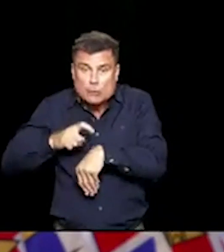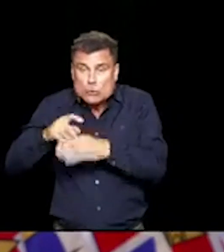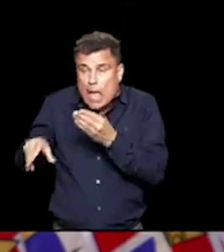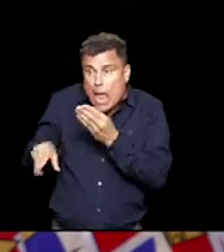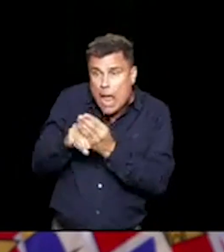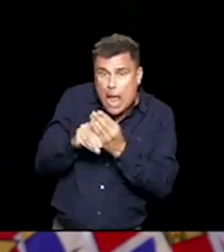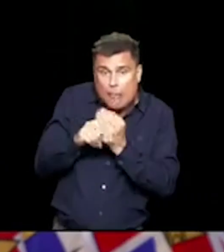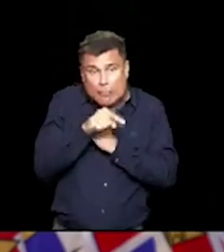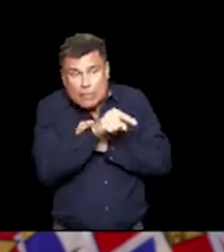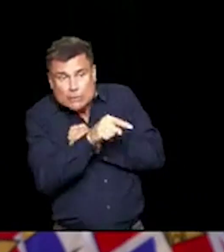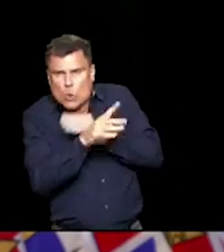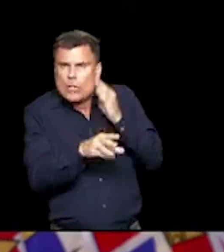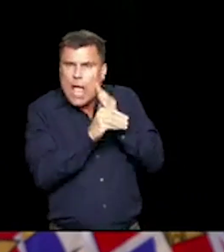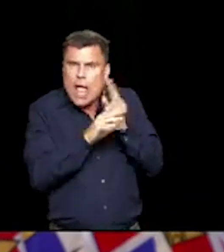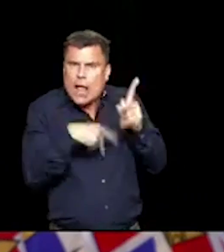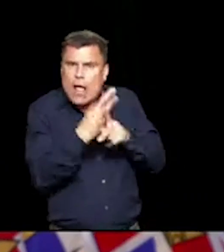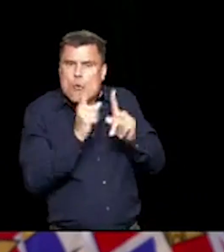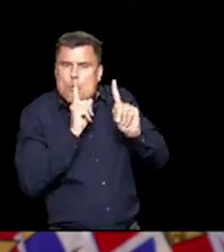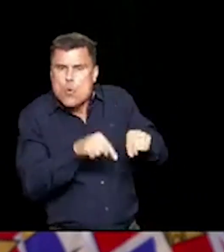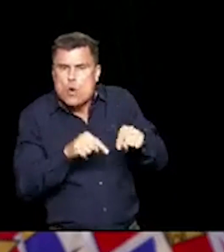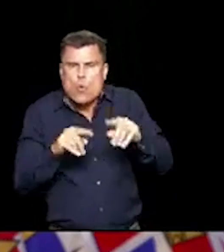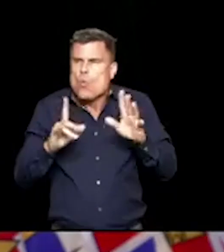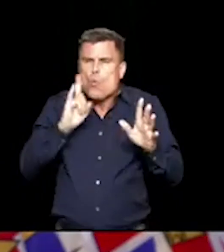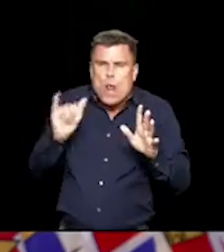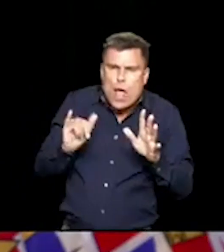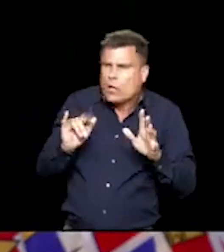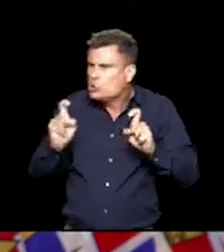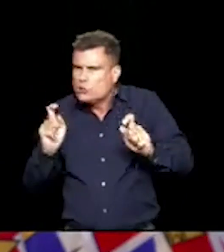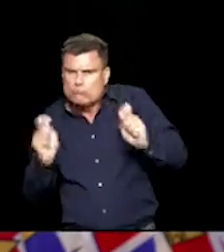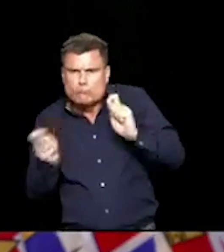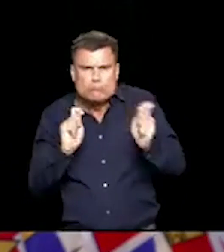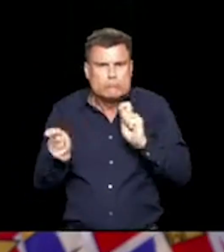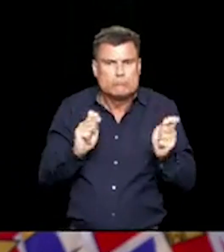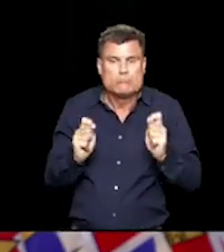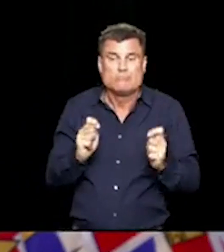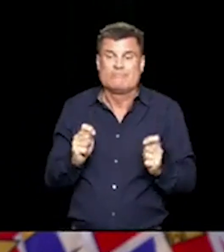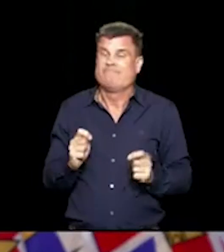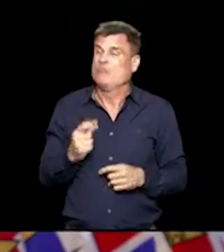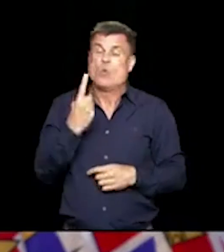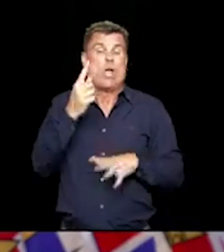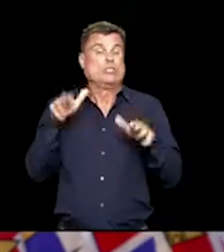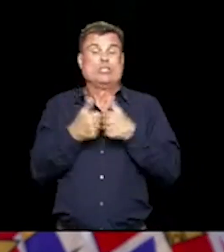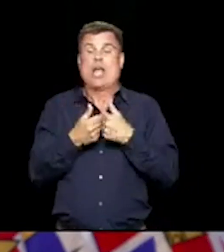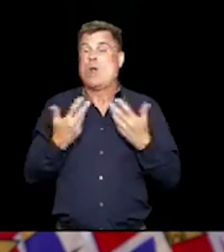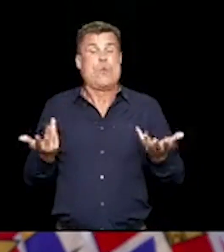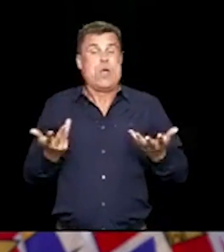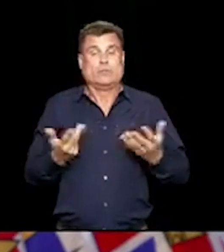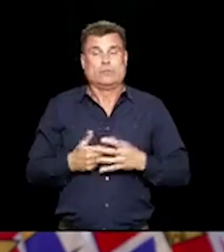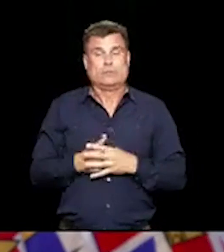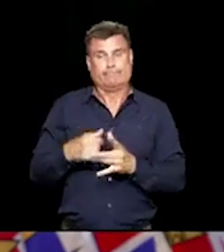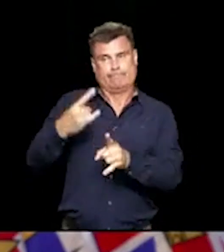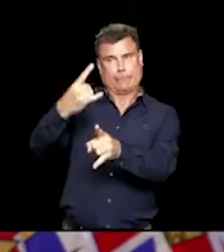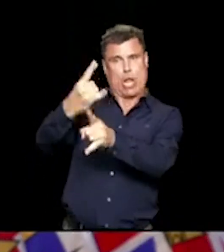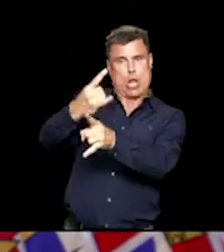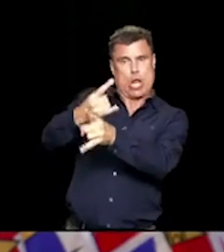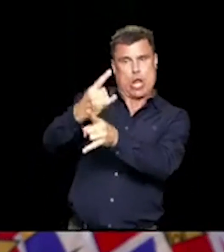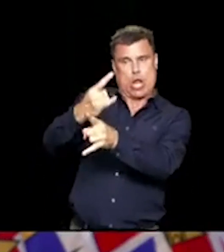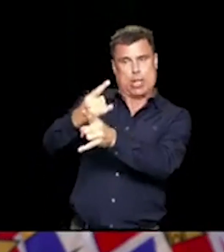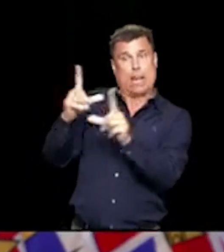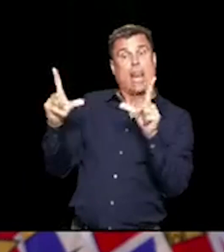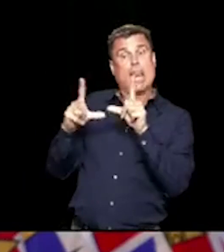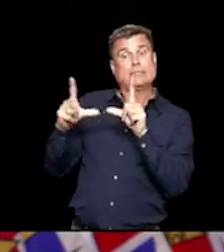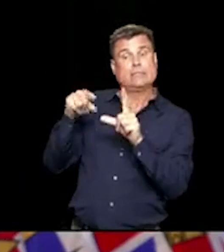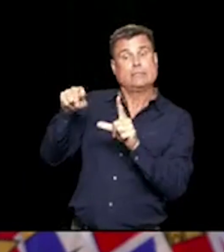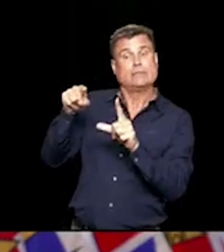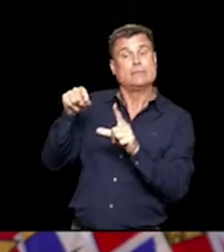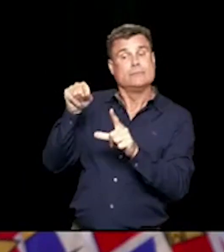things. Should we add this in or that in? What's the difference? And one of the challenges we have is that the way liquor licenses